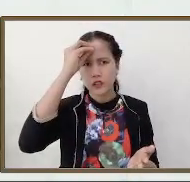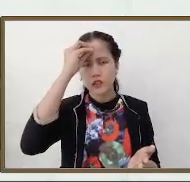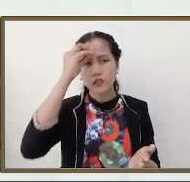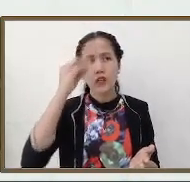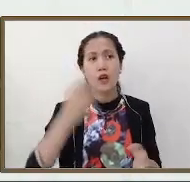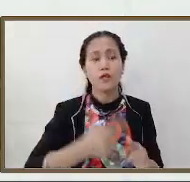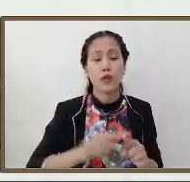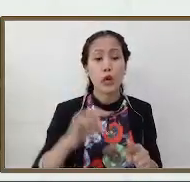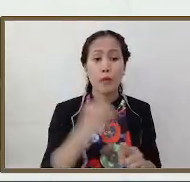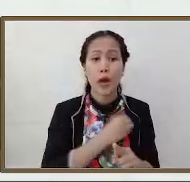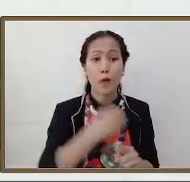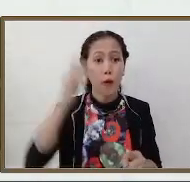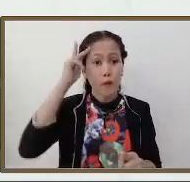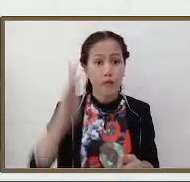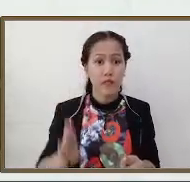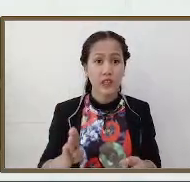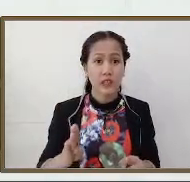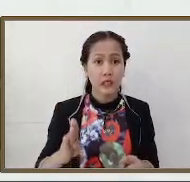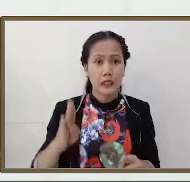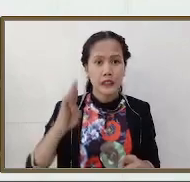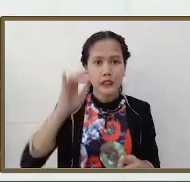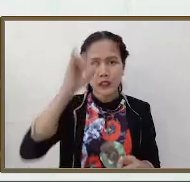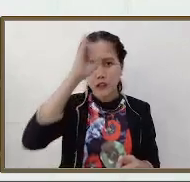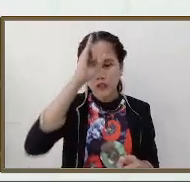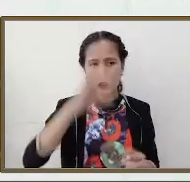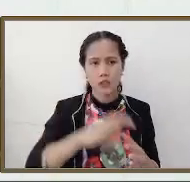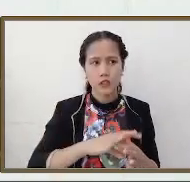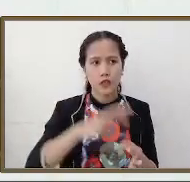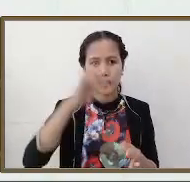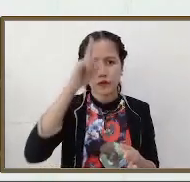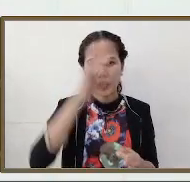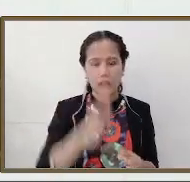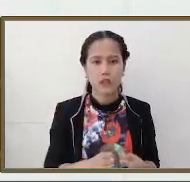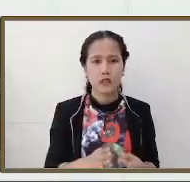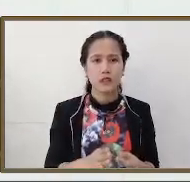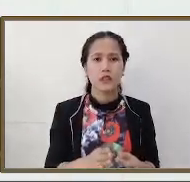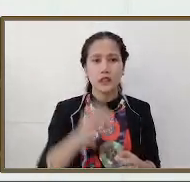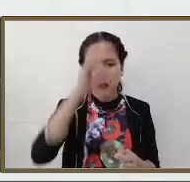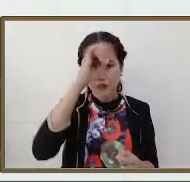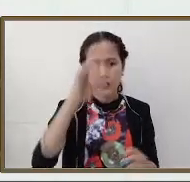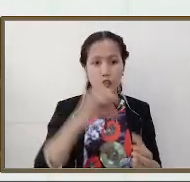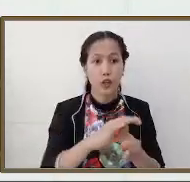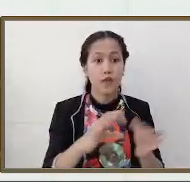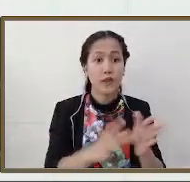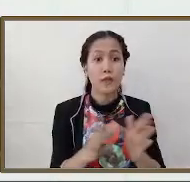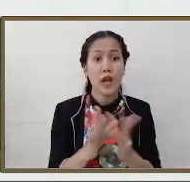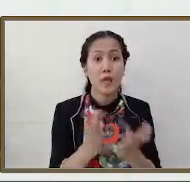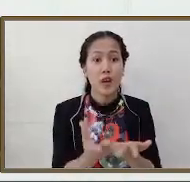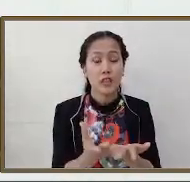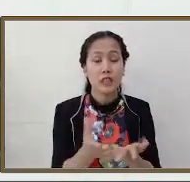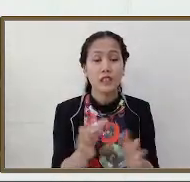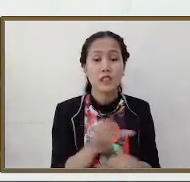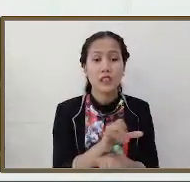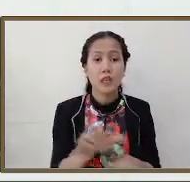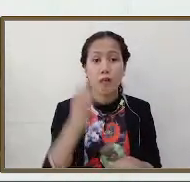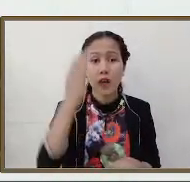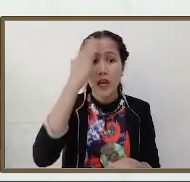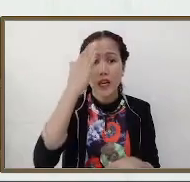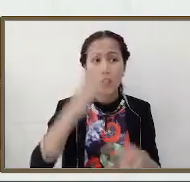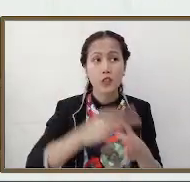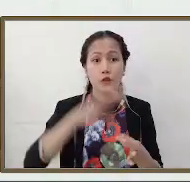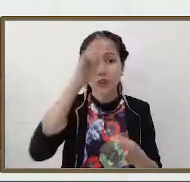that ignorance of the Word of God is ignorance of God. Means ignorance of the knowledge of God is ignorance of